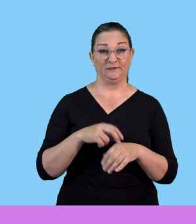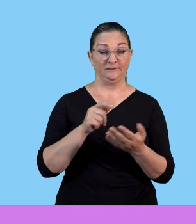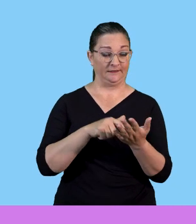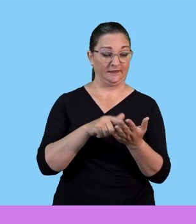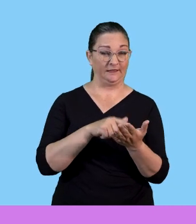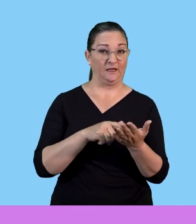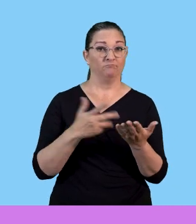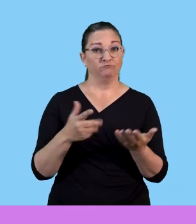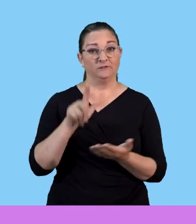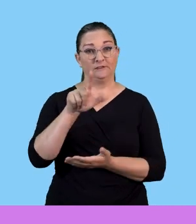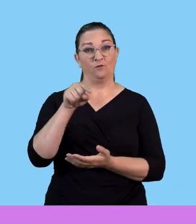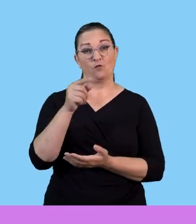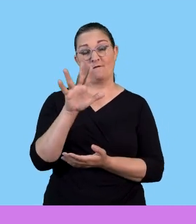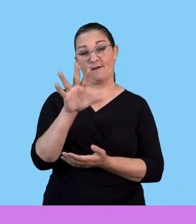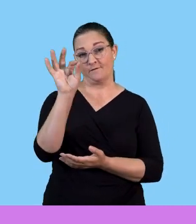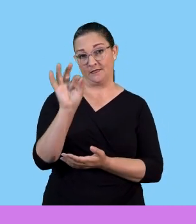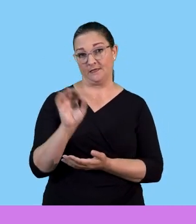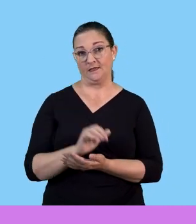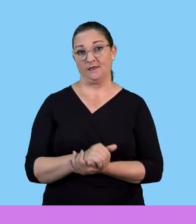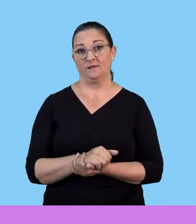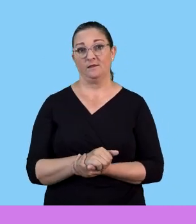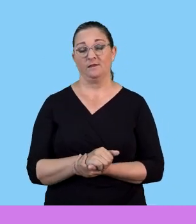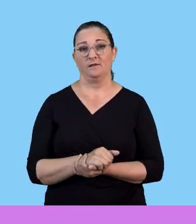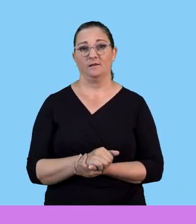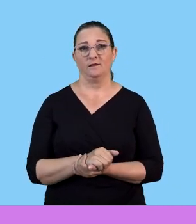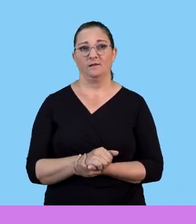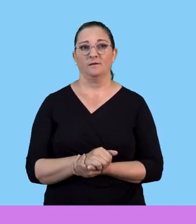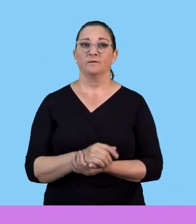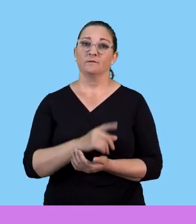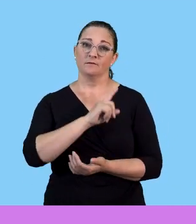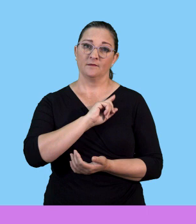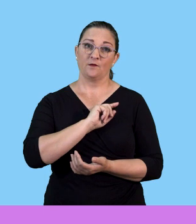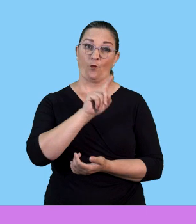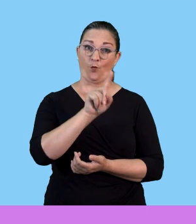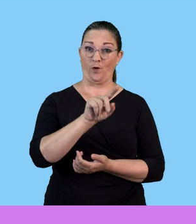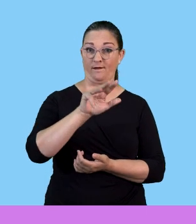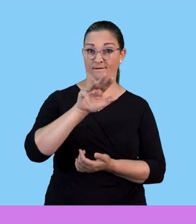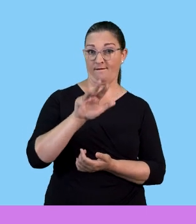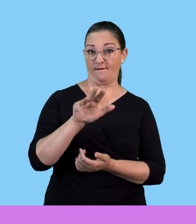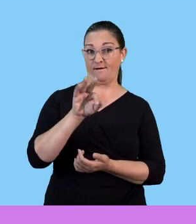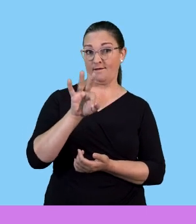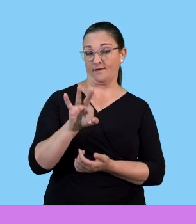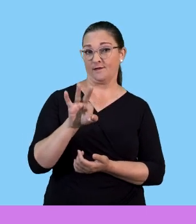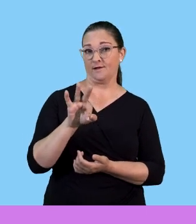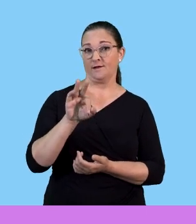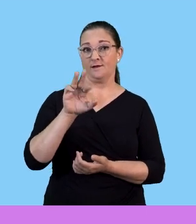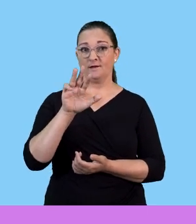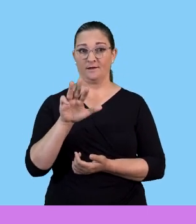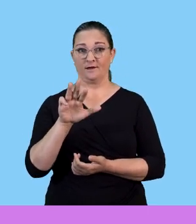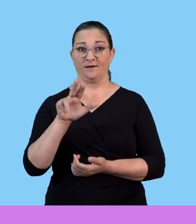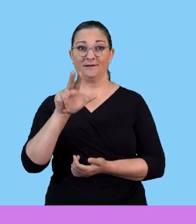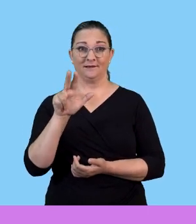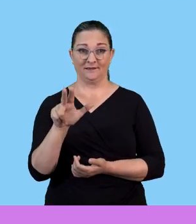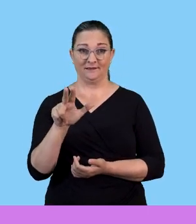So we need to calculate 7.5%. So therefore, it's going to be